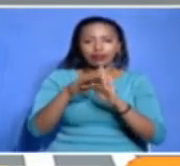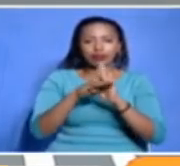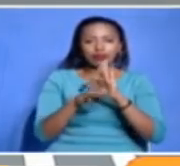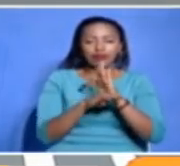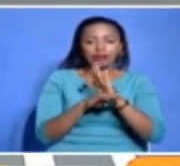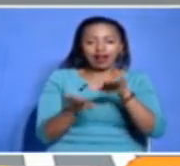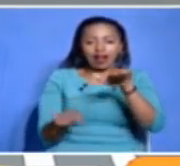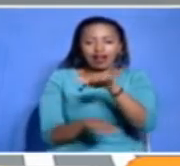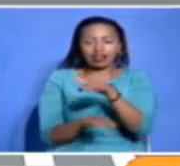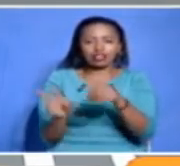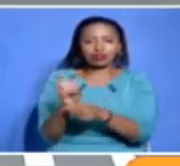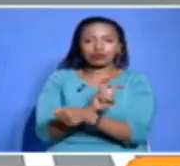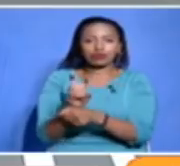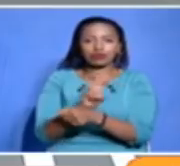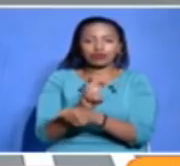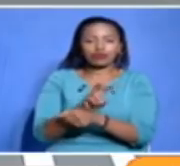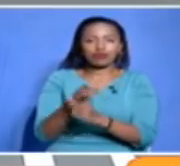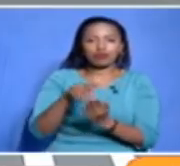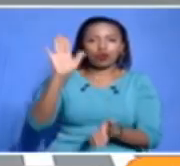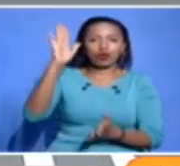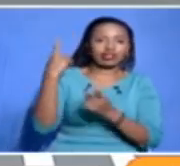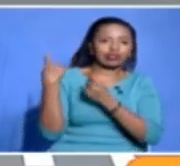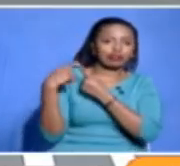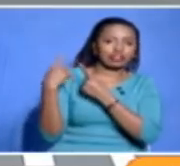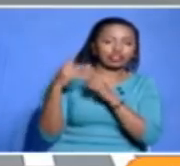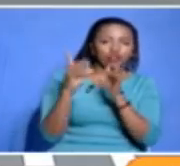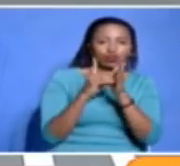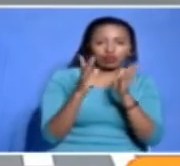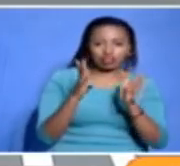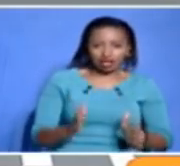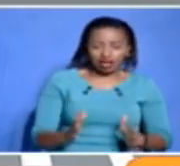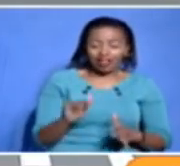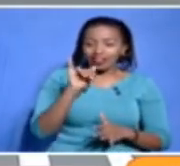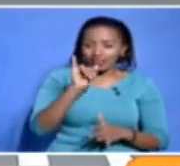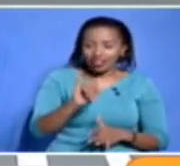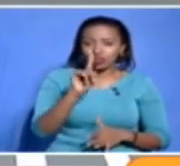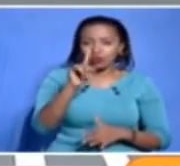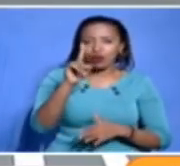supervision of a more experienced doctor. That 1 year includes